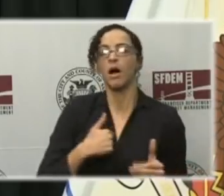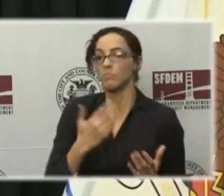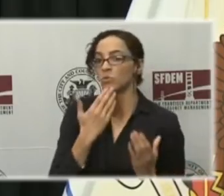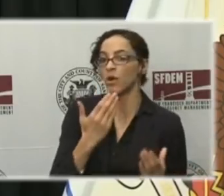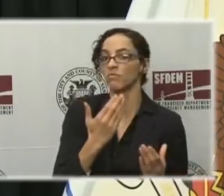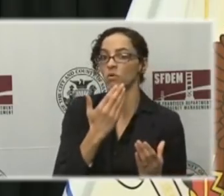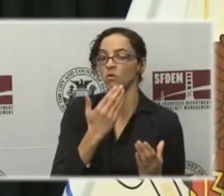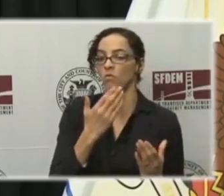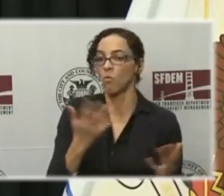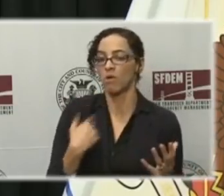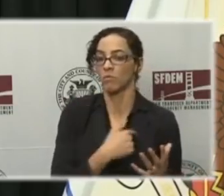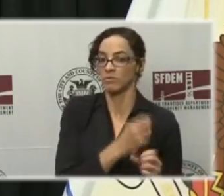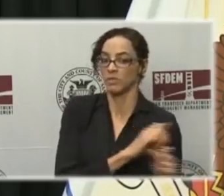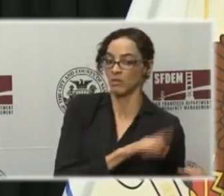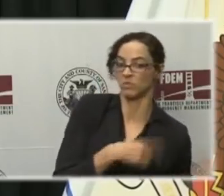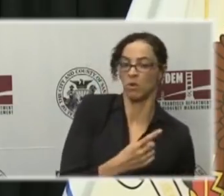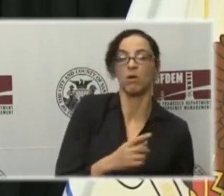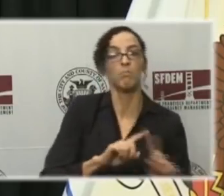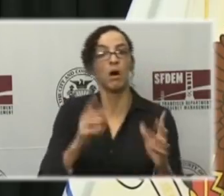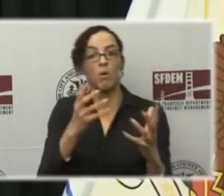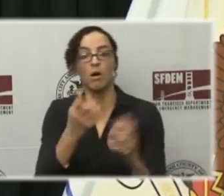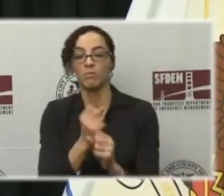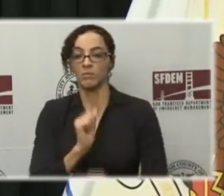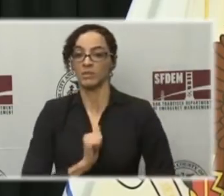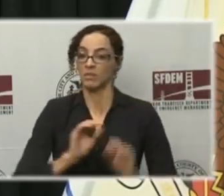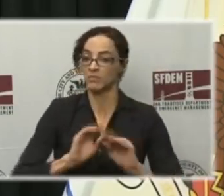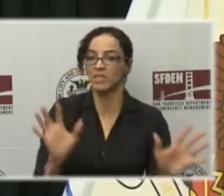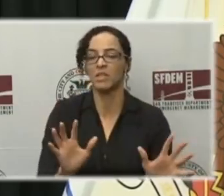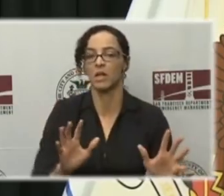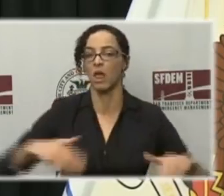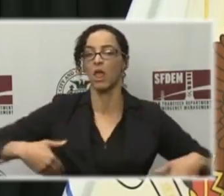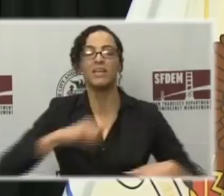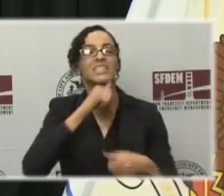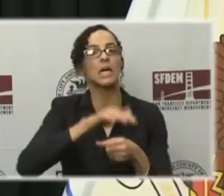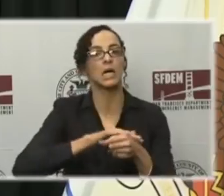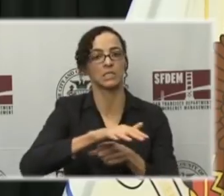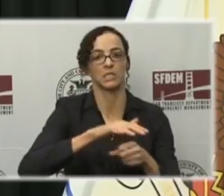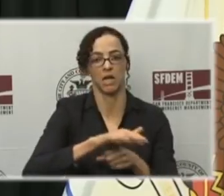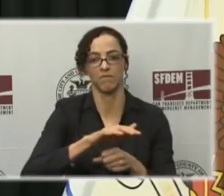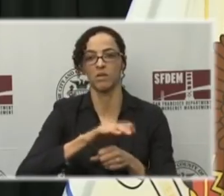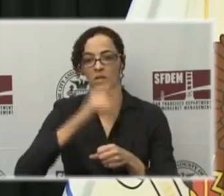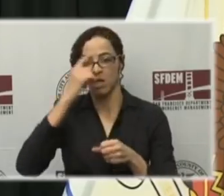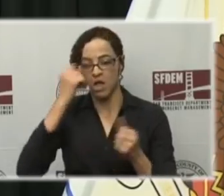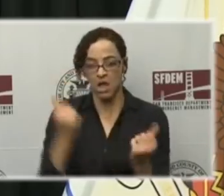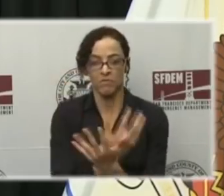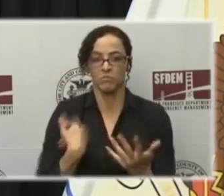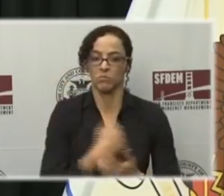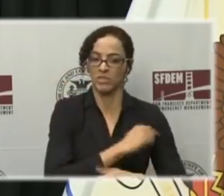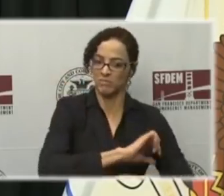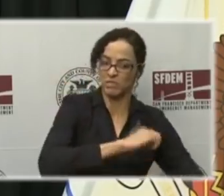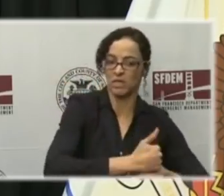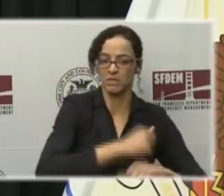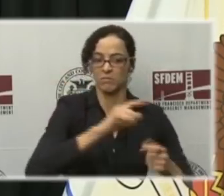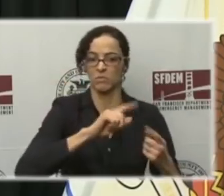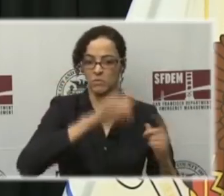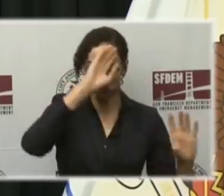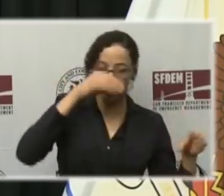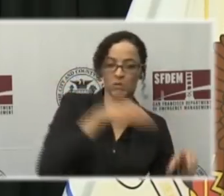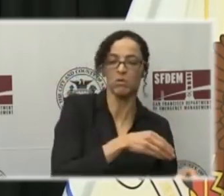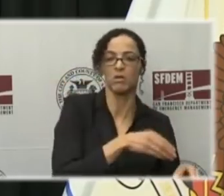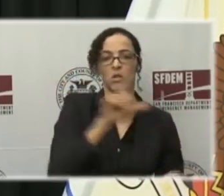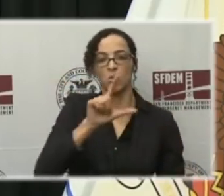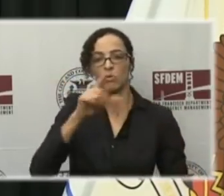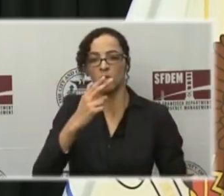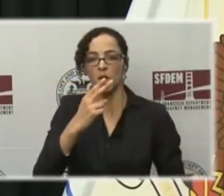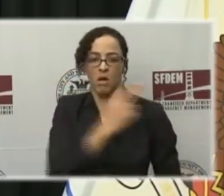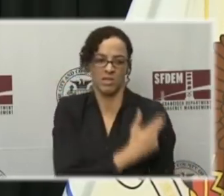to get us to a better place with specifically concentrating on Laguna Honda Hospital. So we are definitely going to be reaching out to